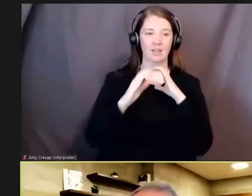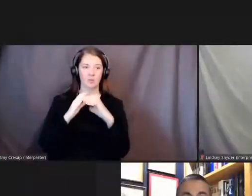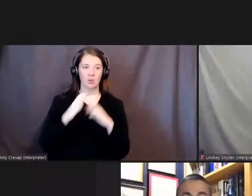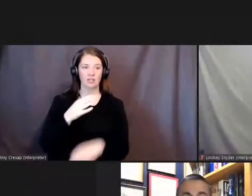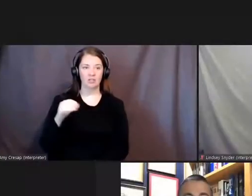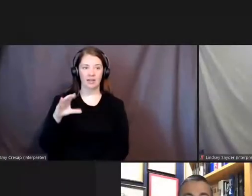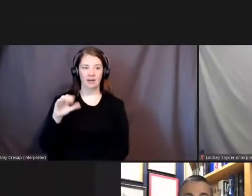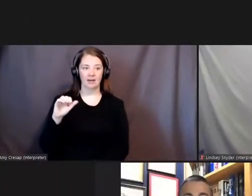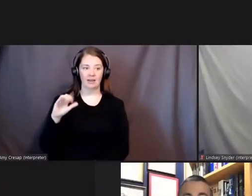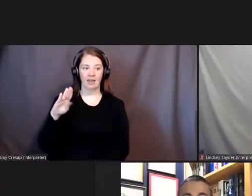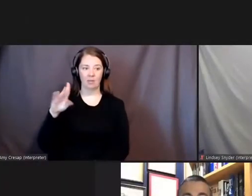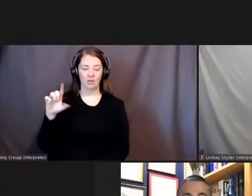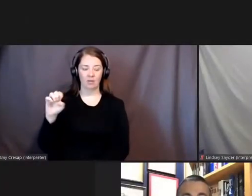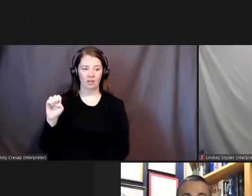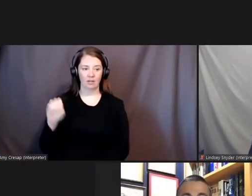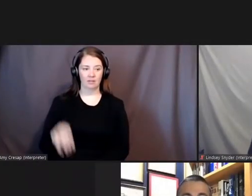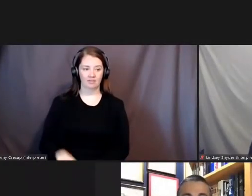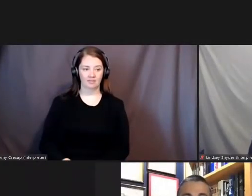Cable?